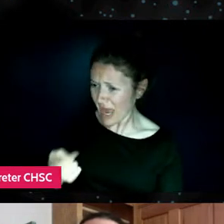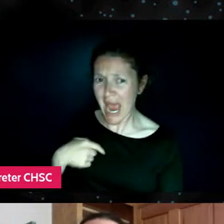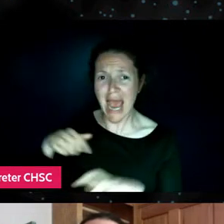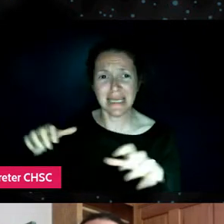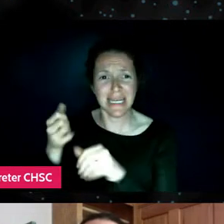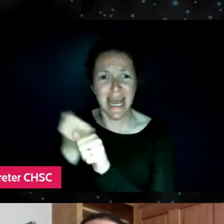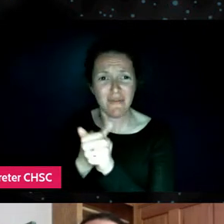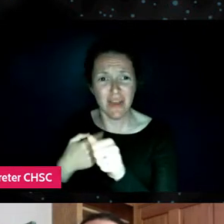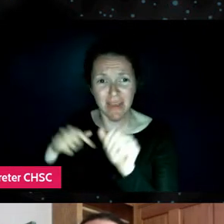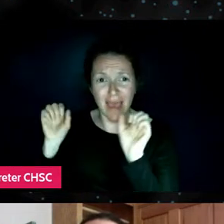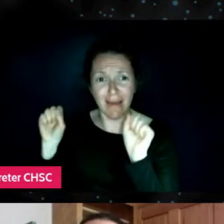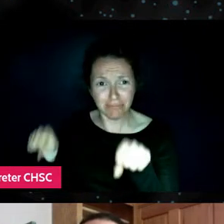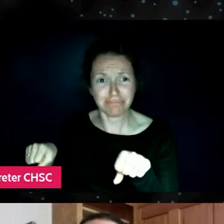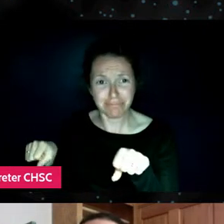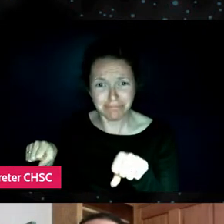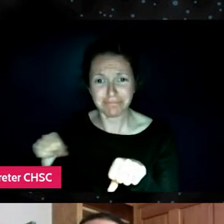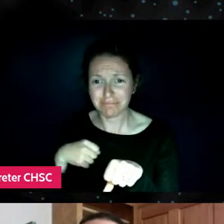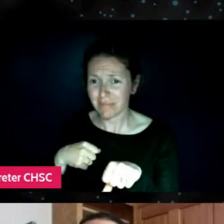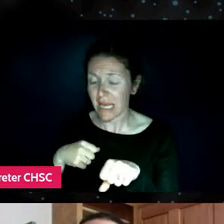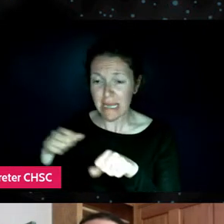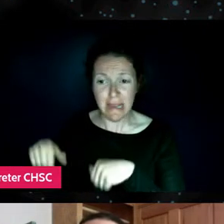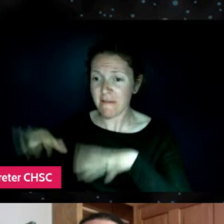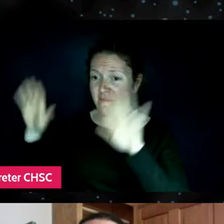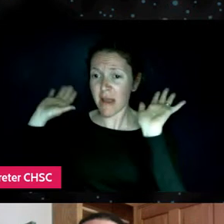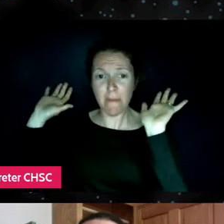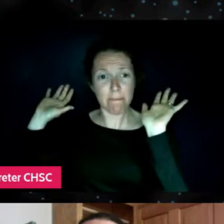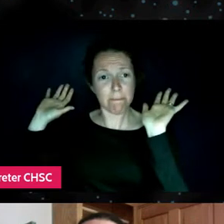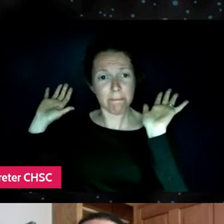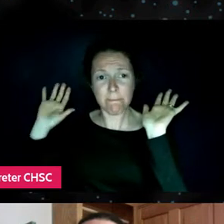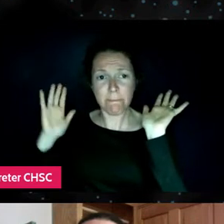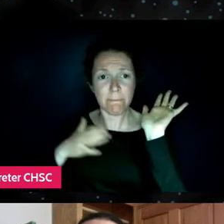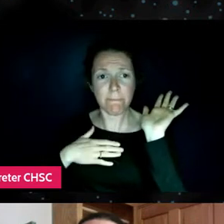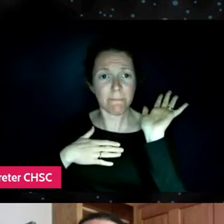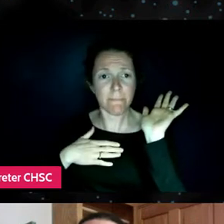everything. I gave up my